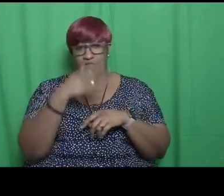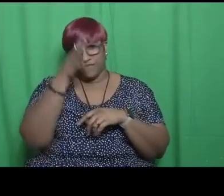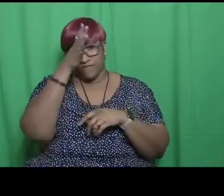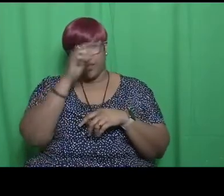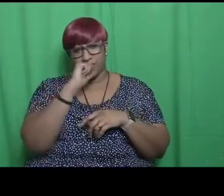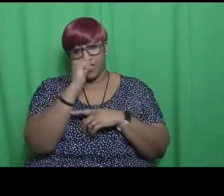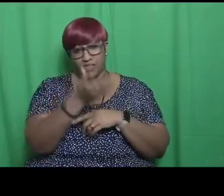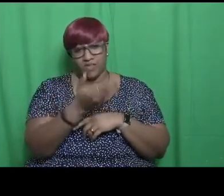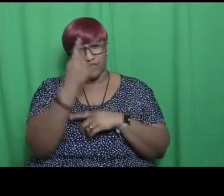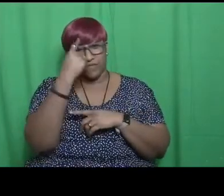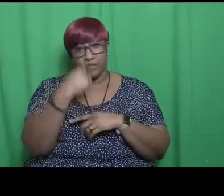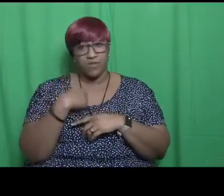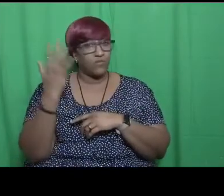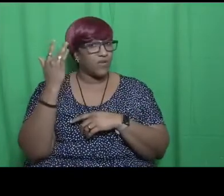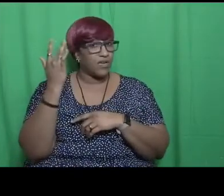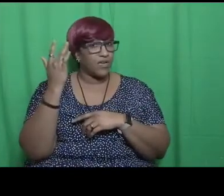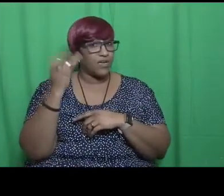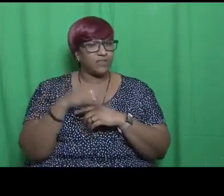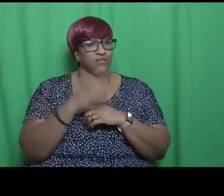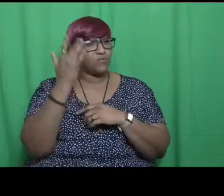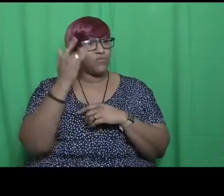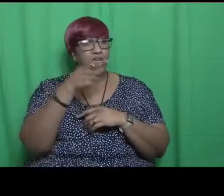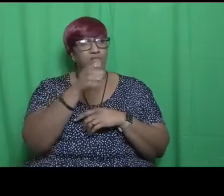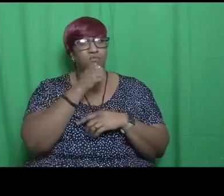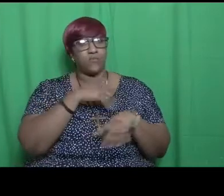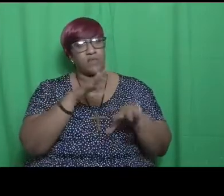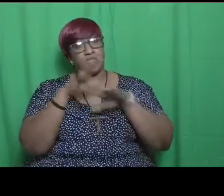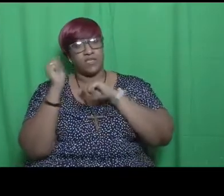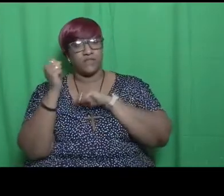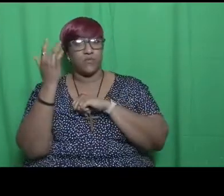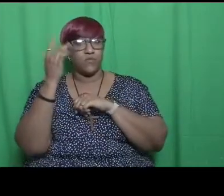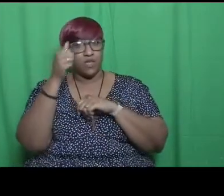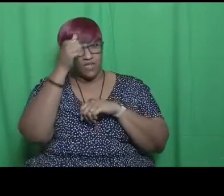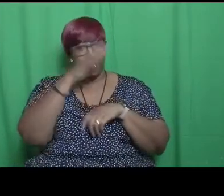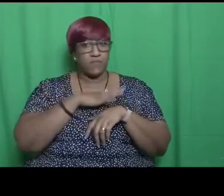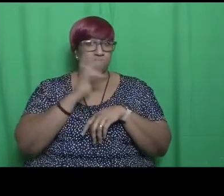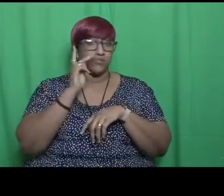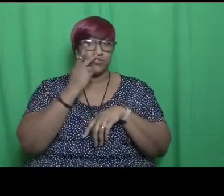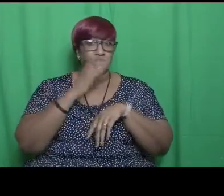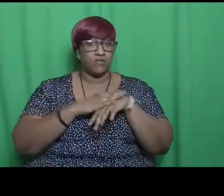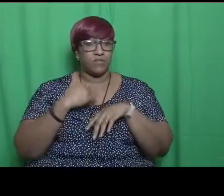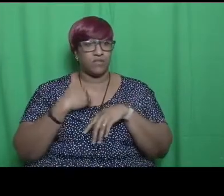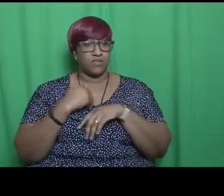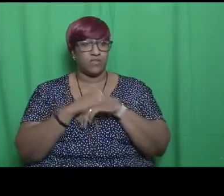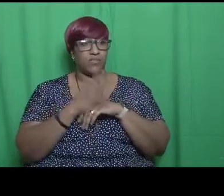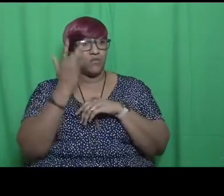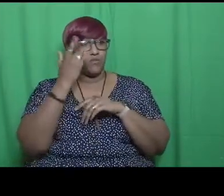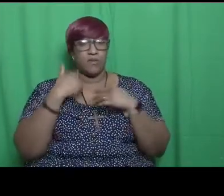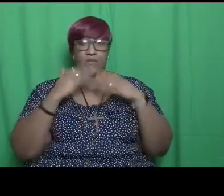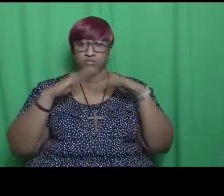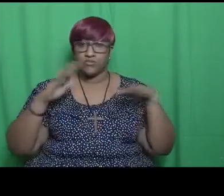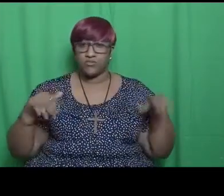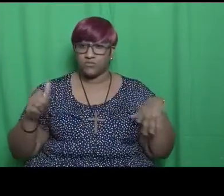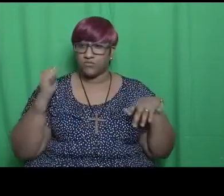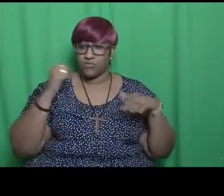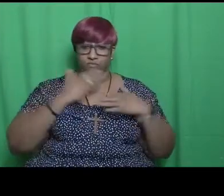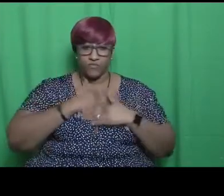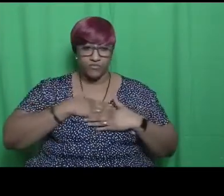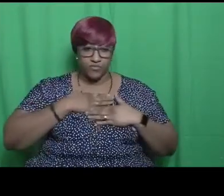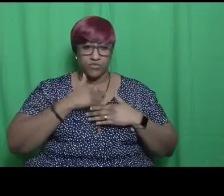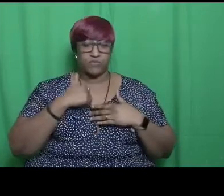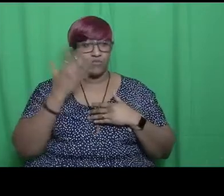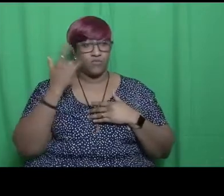me? Why did she walk out on me? Why did he cheat on me like that? Why don't my children appreciate me? Why do my